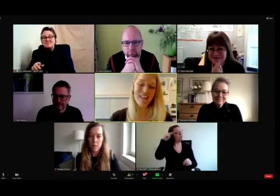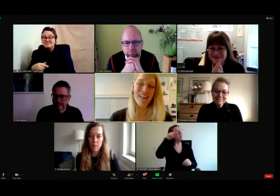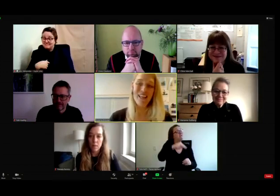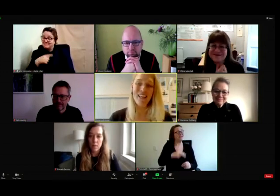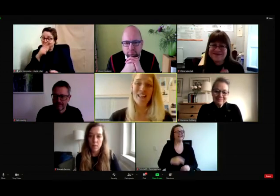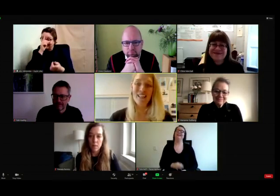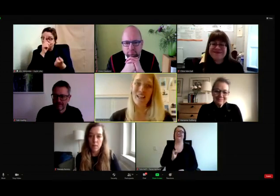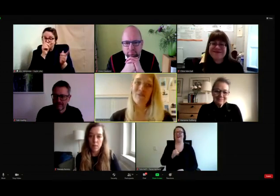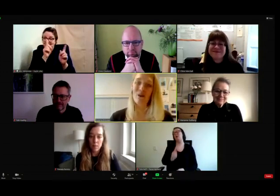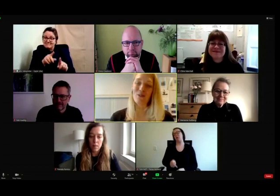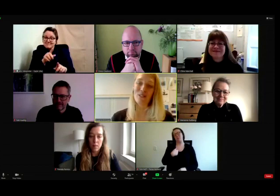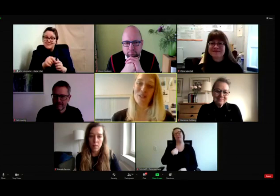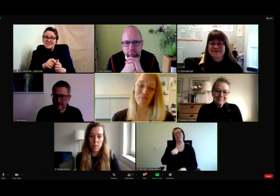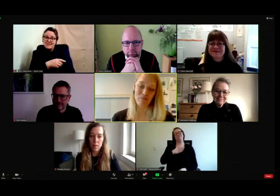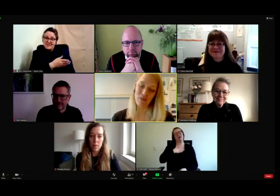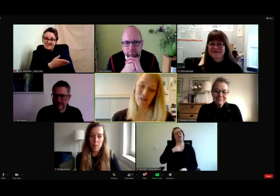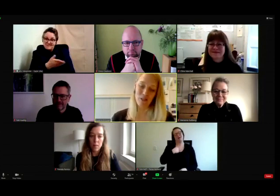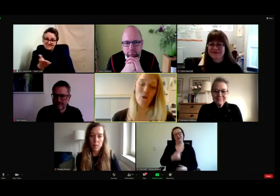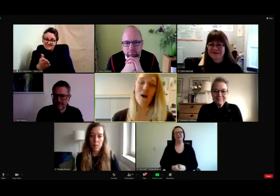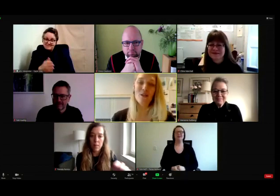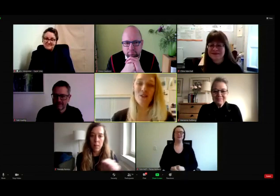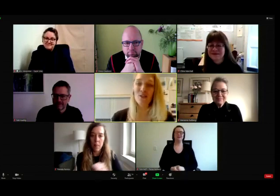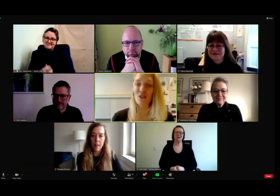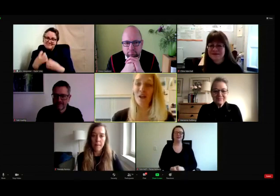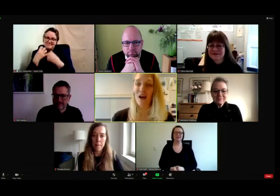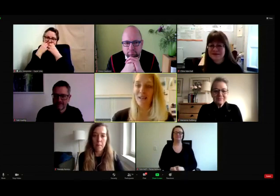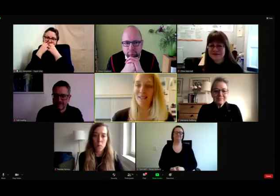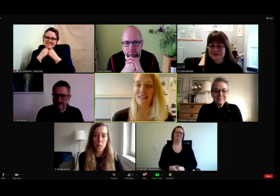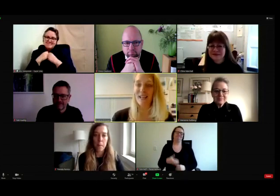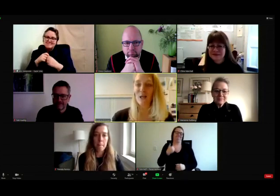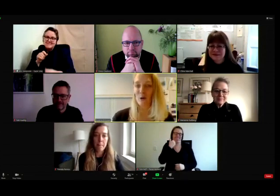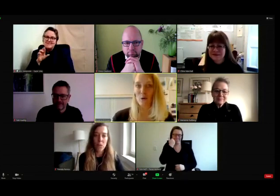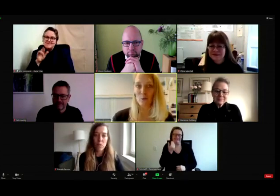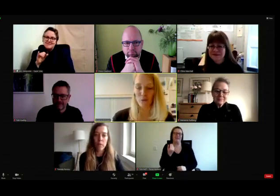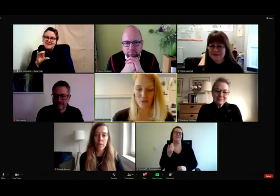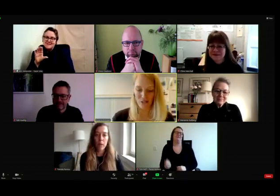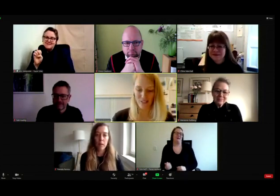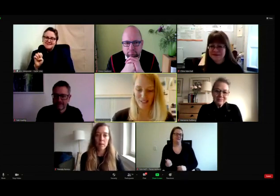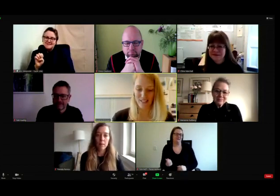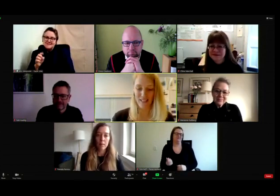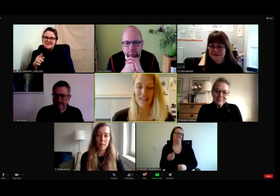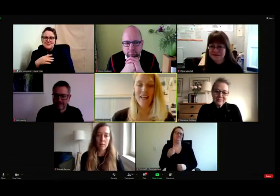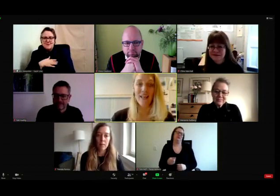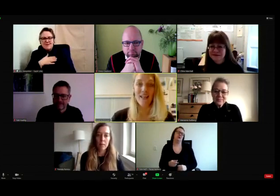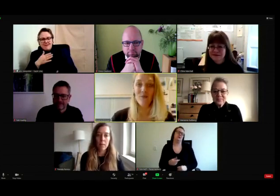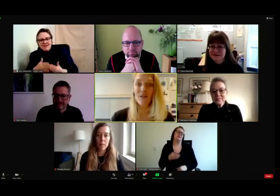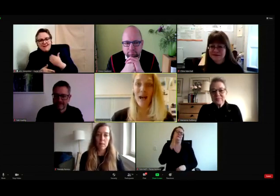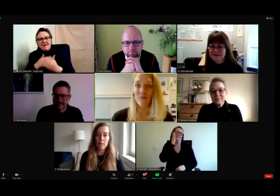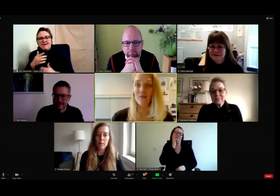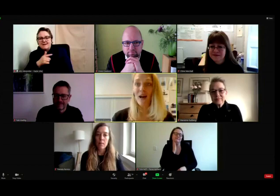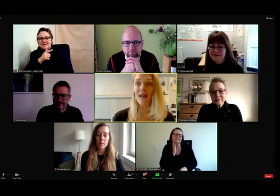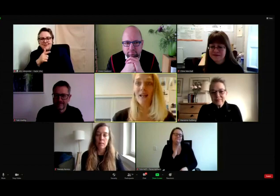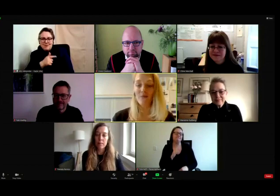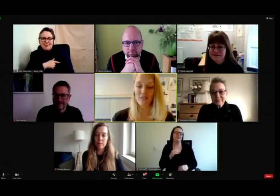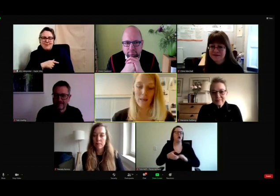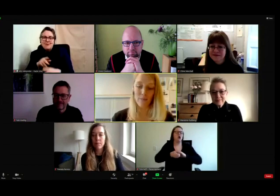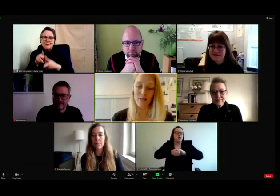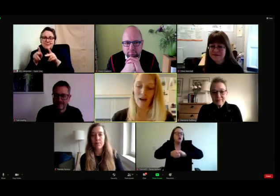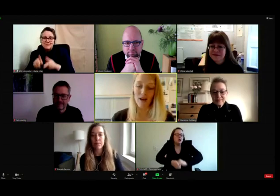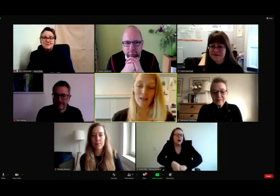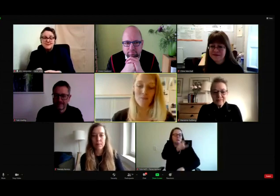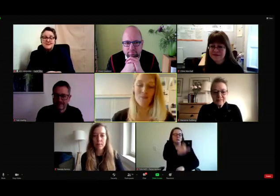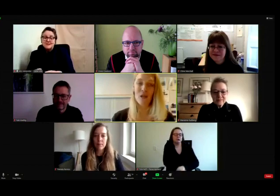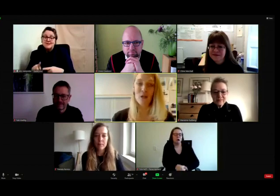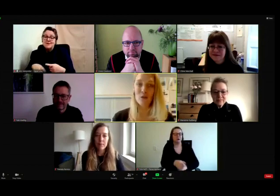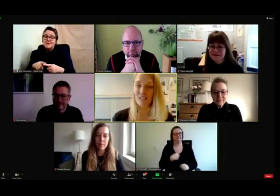was. Dear Francie, you are such a kind and loyal person. Even after I left